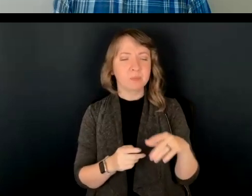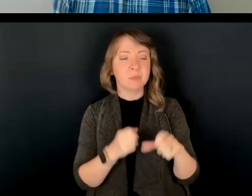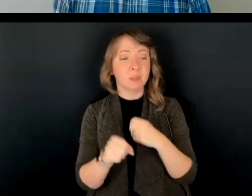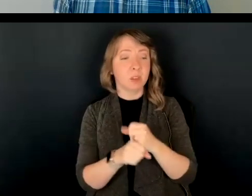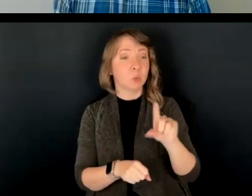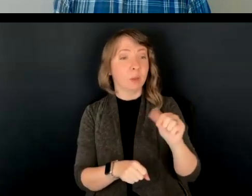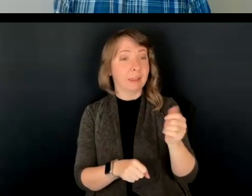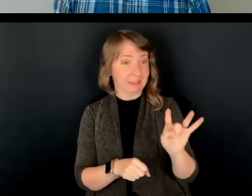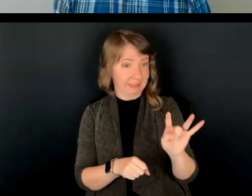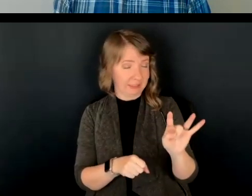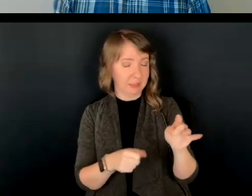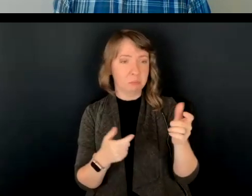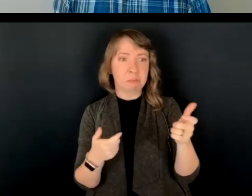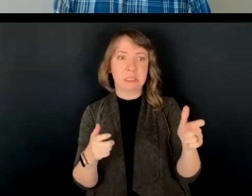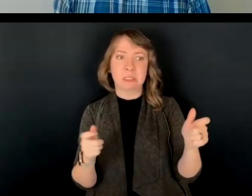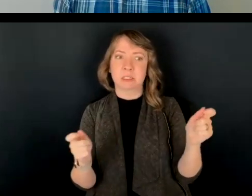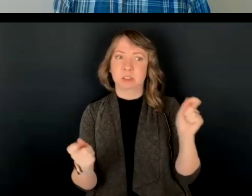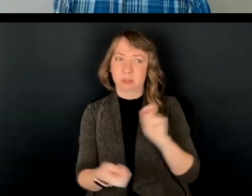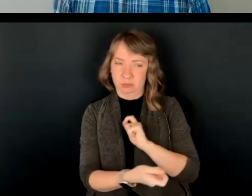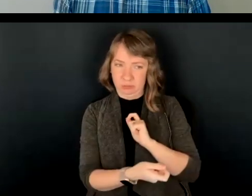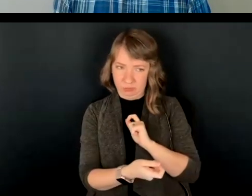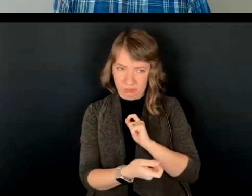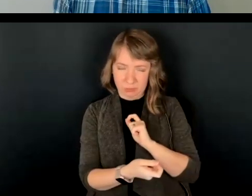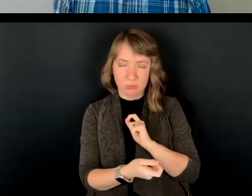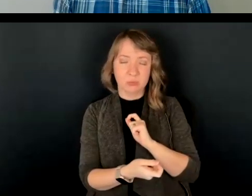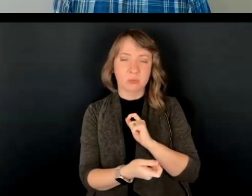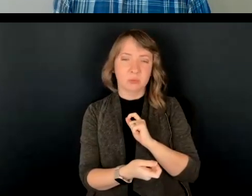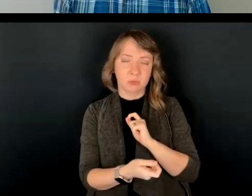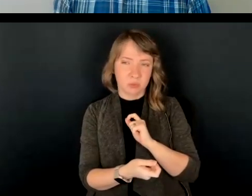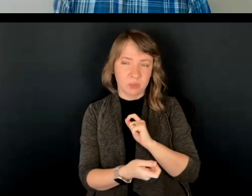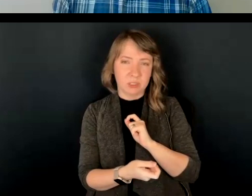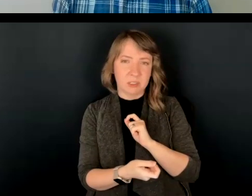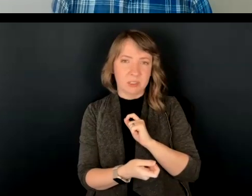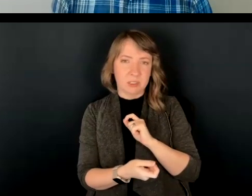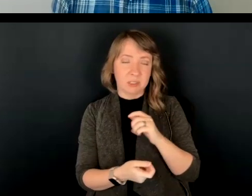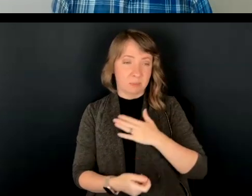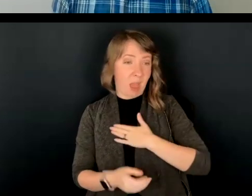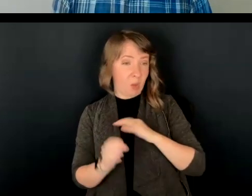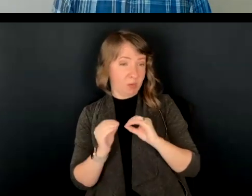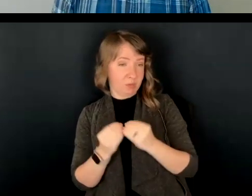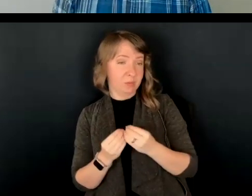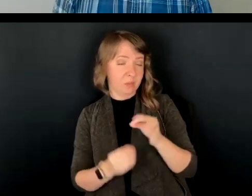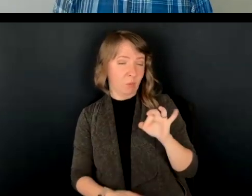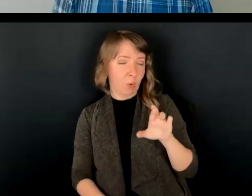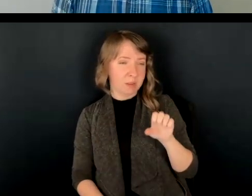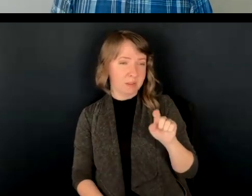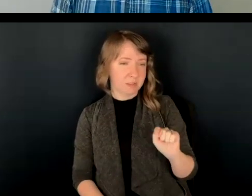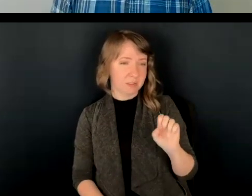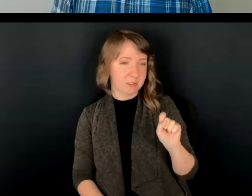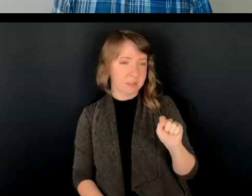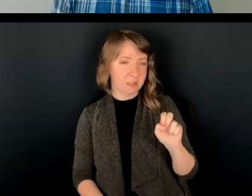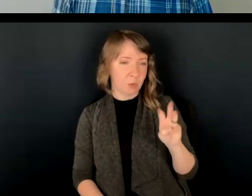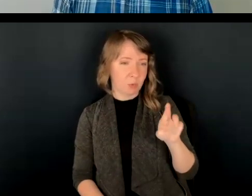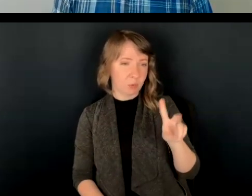2018, it was a big change because my organization, the Forest Stewards Guild, we had done